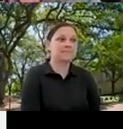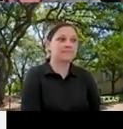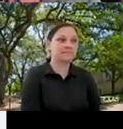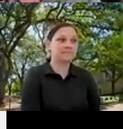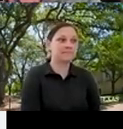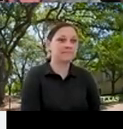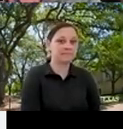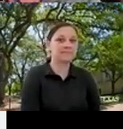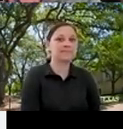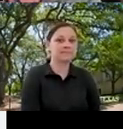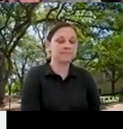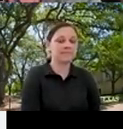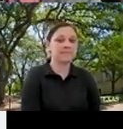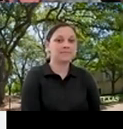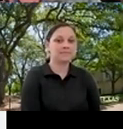needs that are out there.